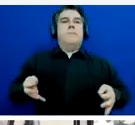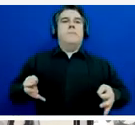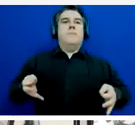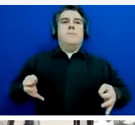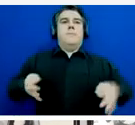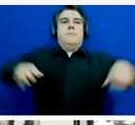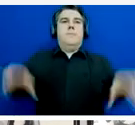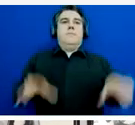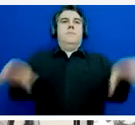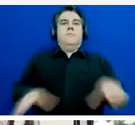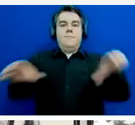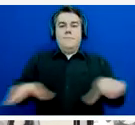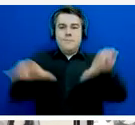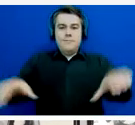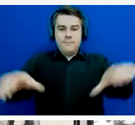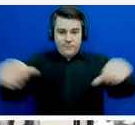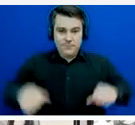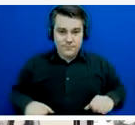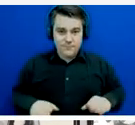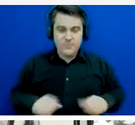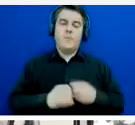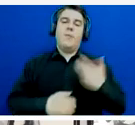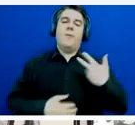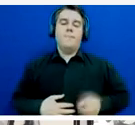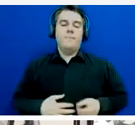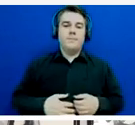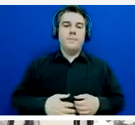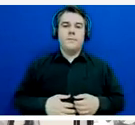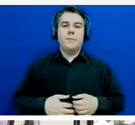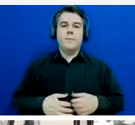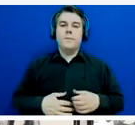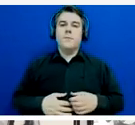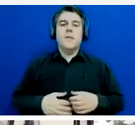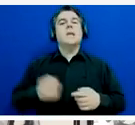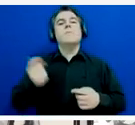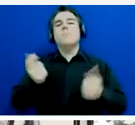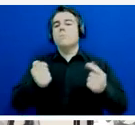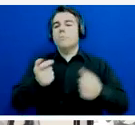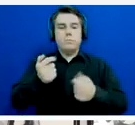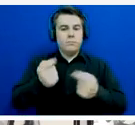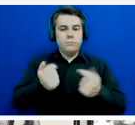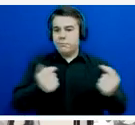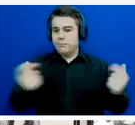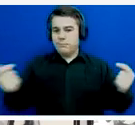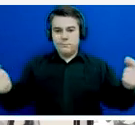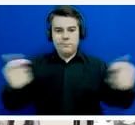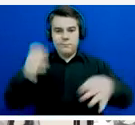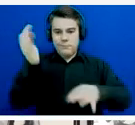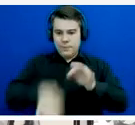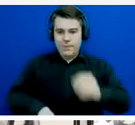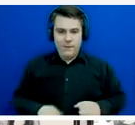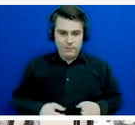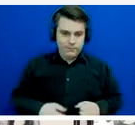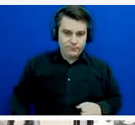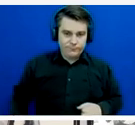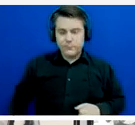action. Number 3 is to simplify. So I know that sometimes we get overwhelmed when